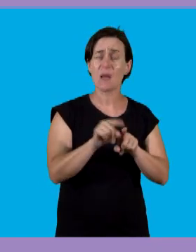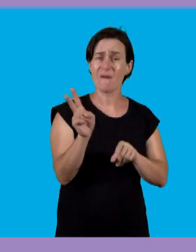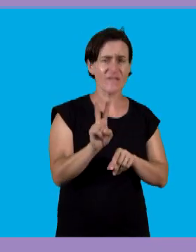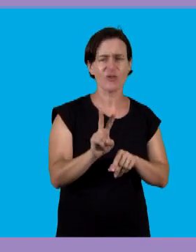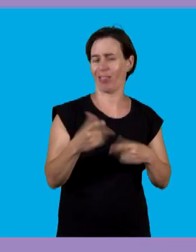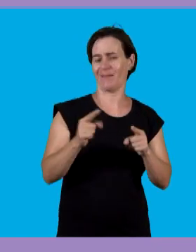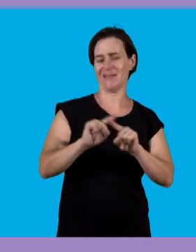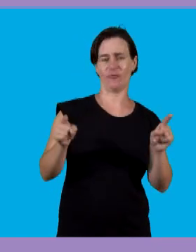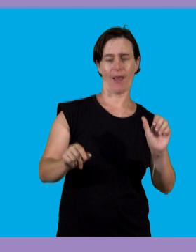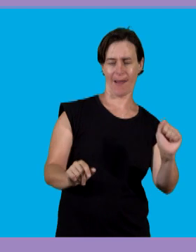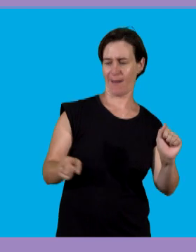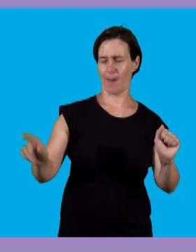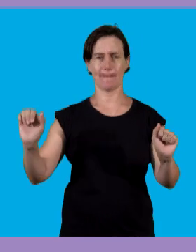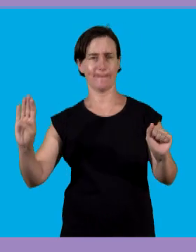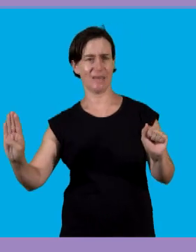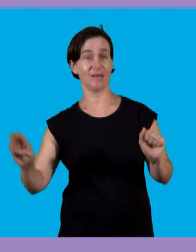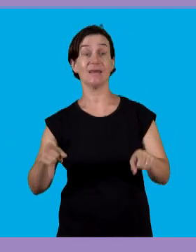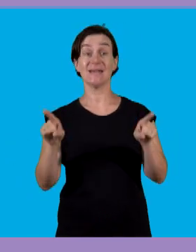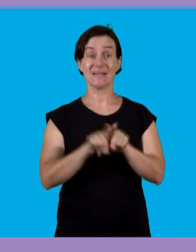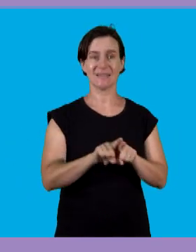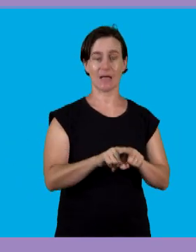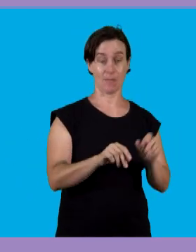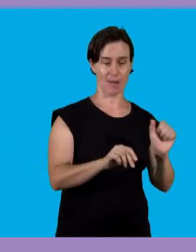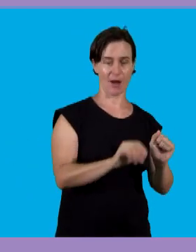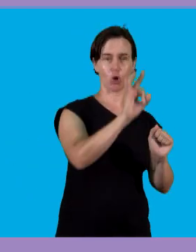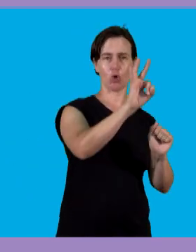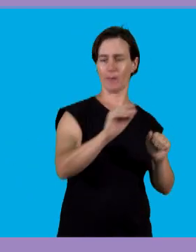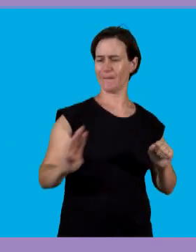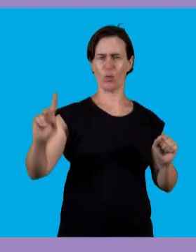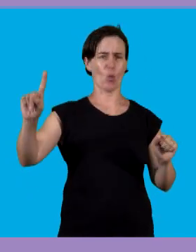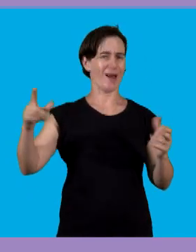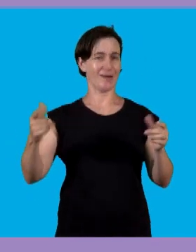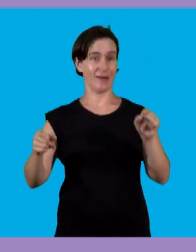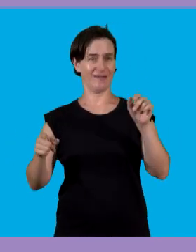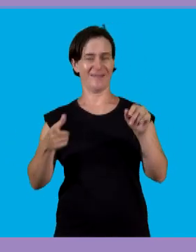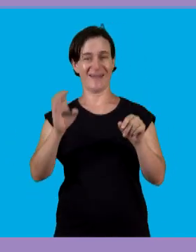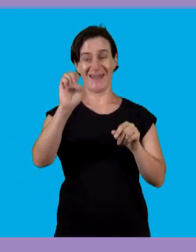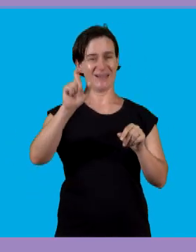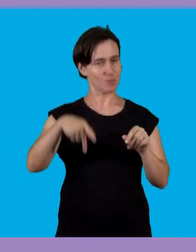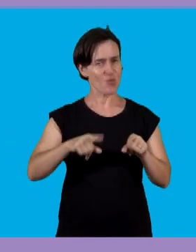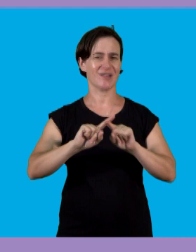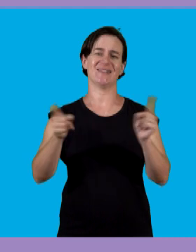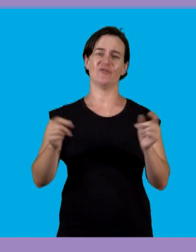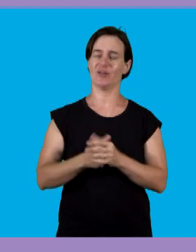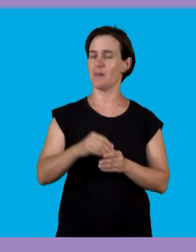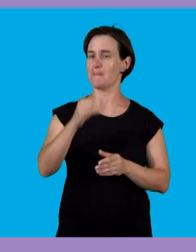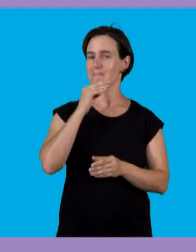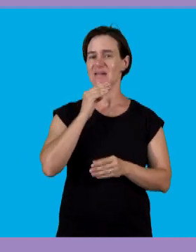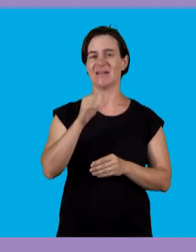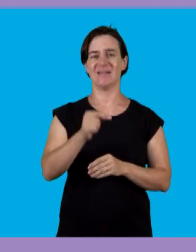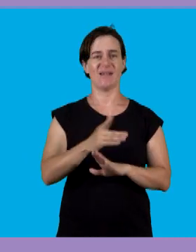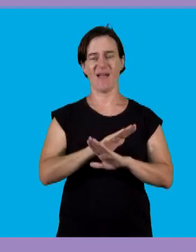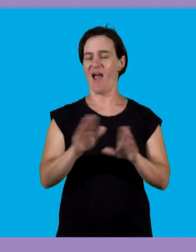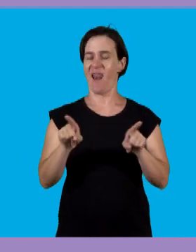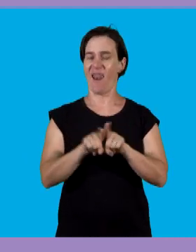same variable. Of course, they also do not have the same exponent. So these are unlike terms. So even if